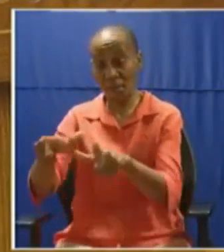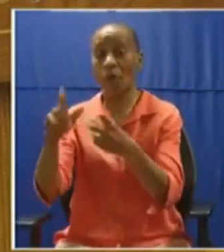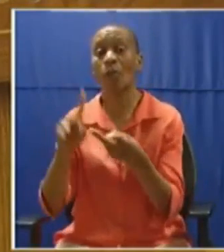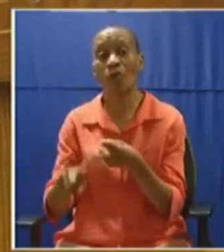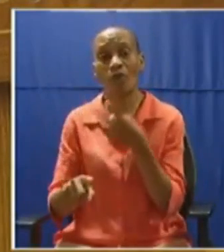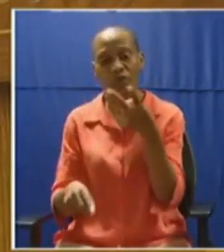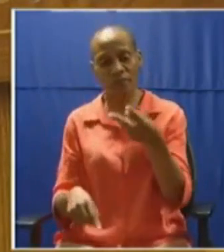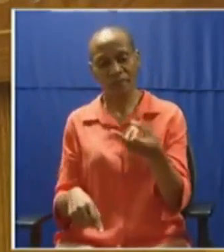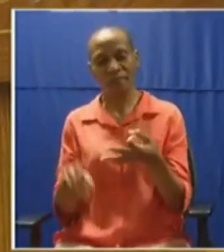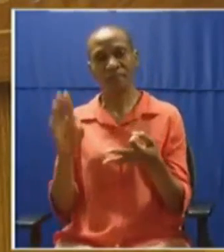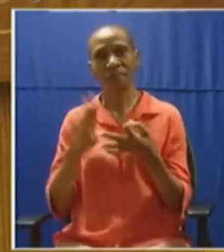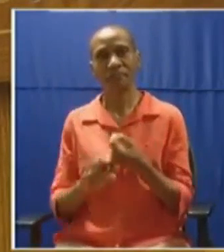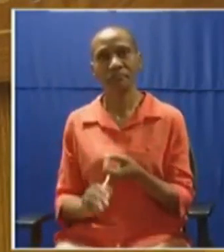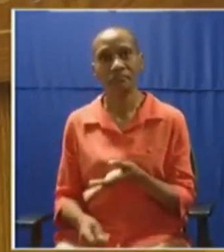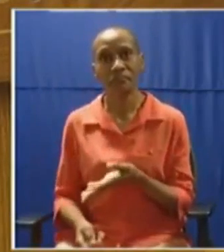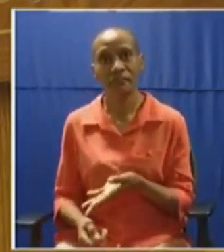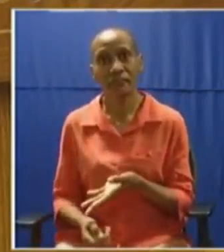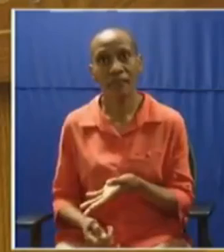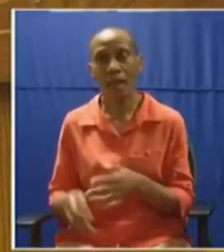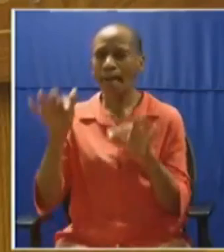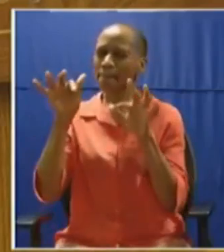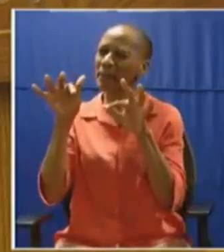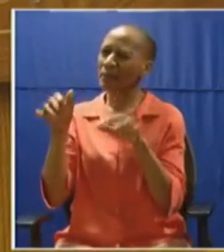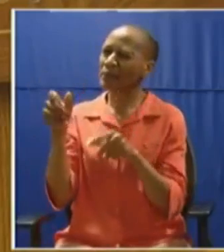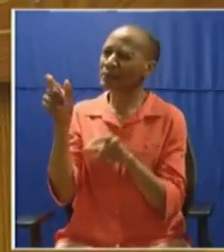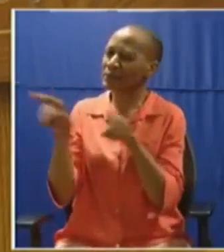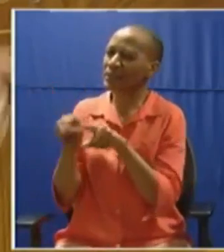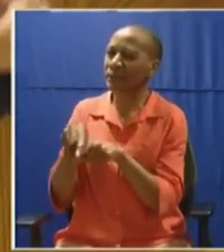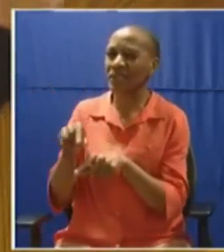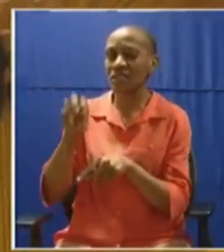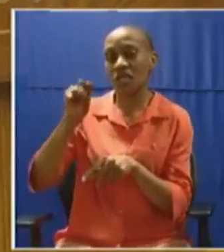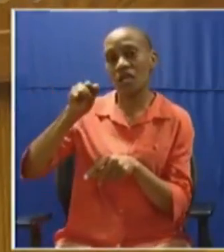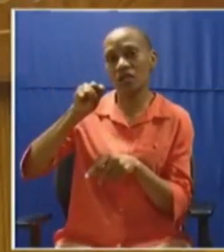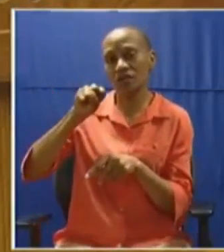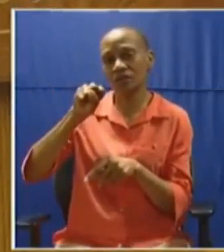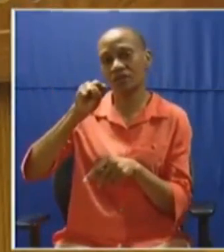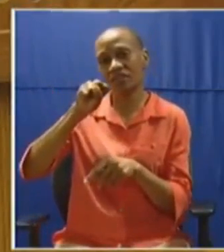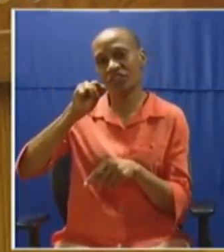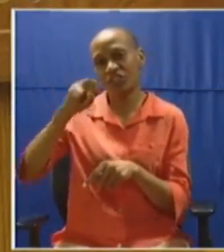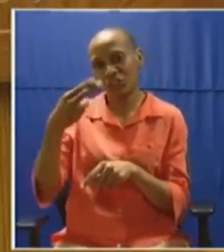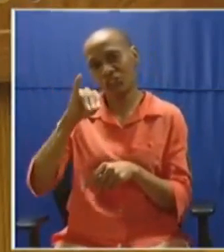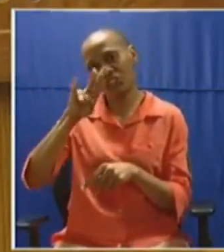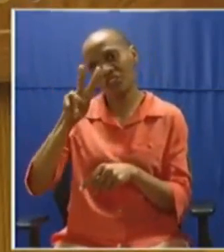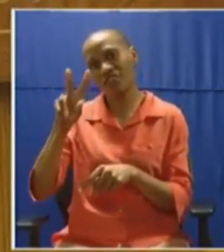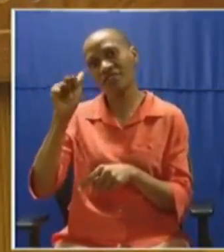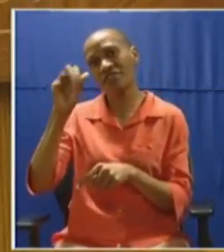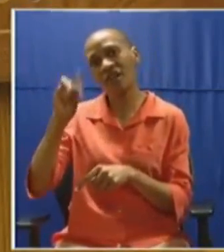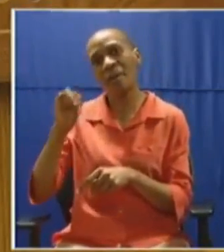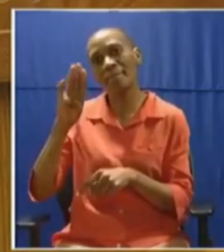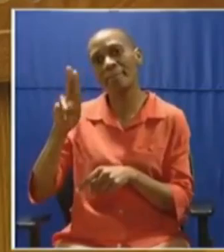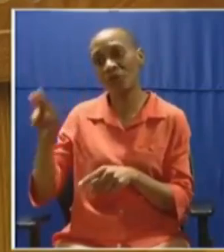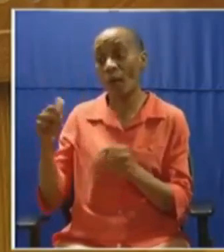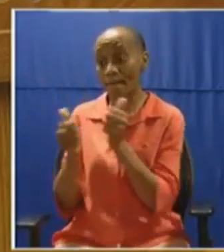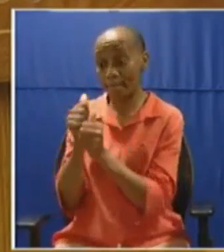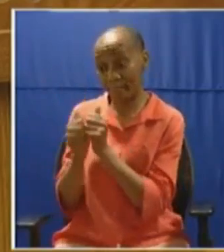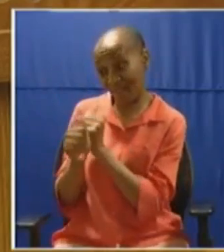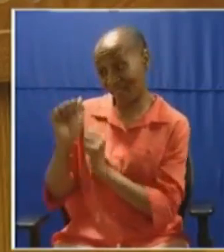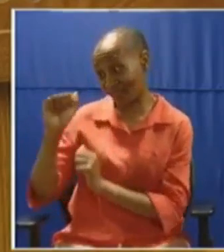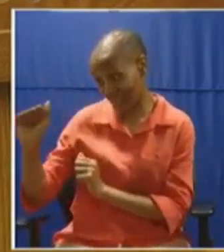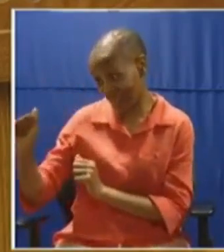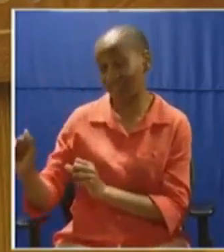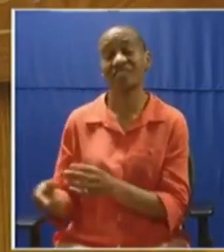Florence Radzilani. People like Brian Shivambu, the brother of ANC Chief Whip Floyd Shivambu.